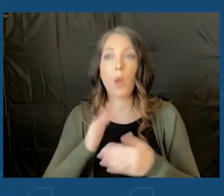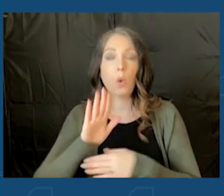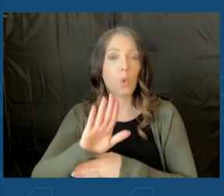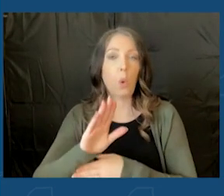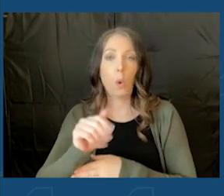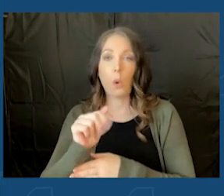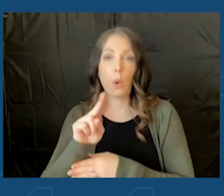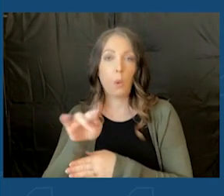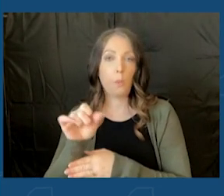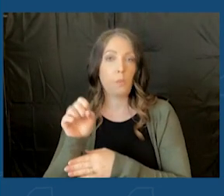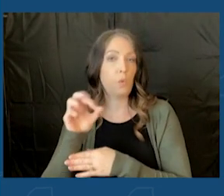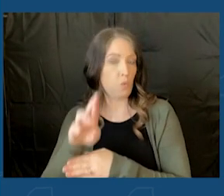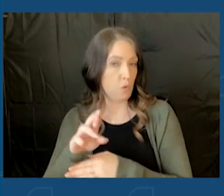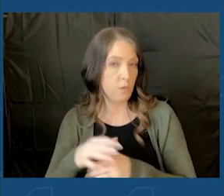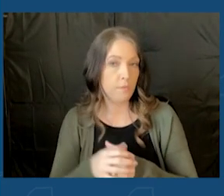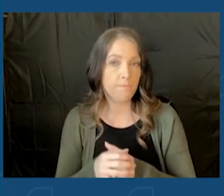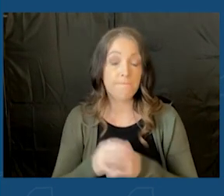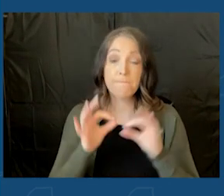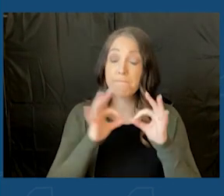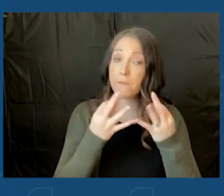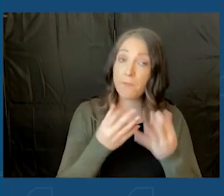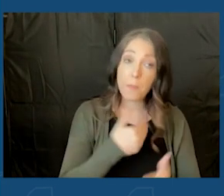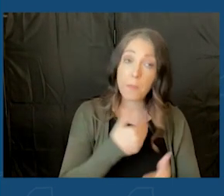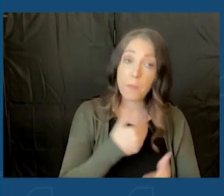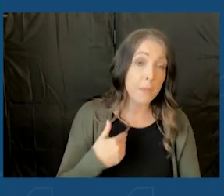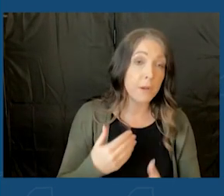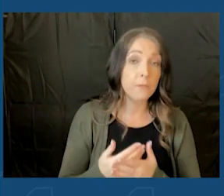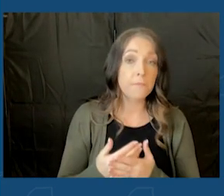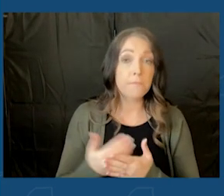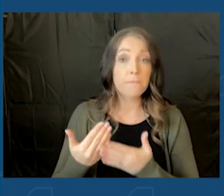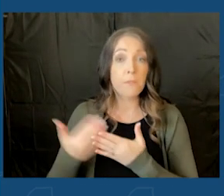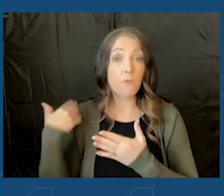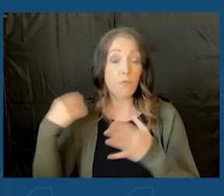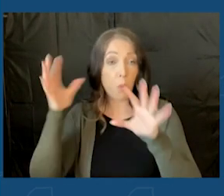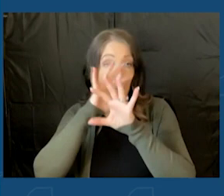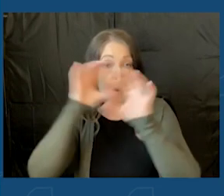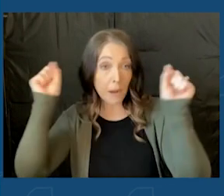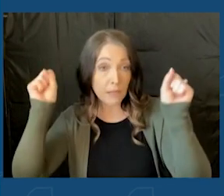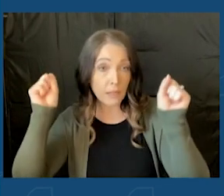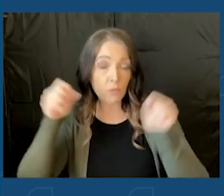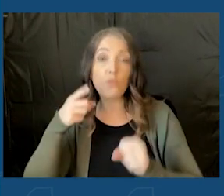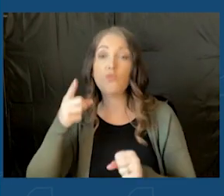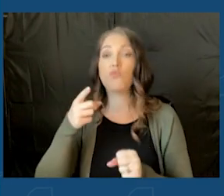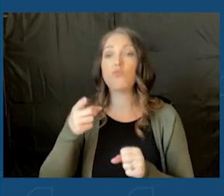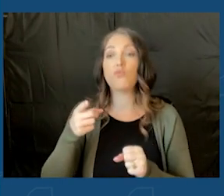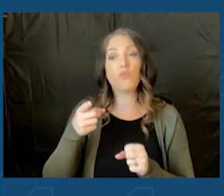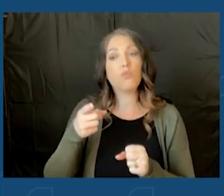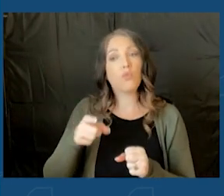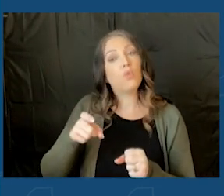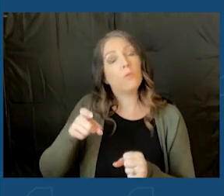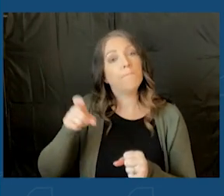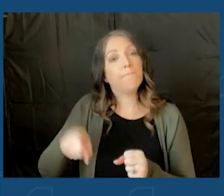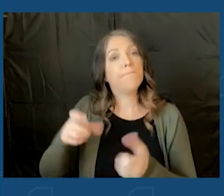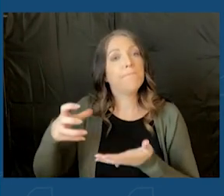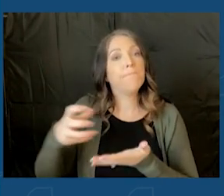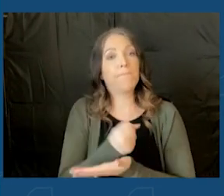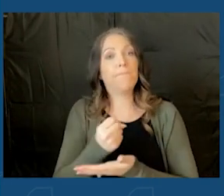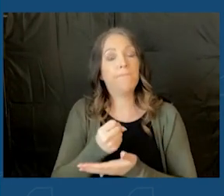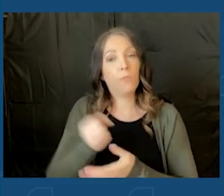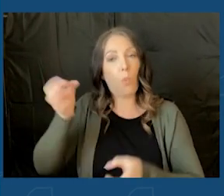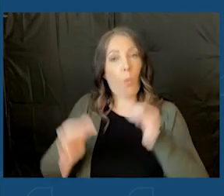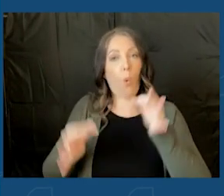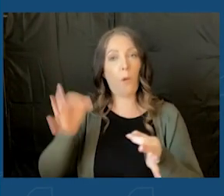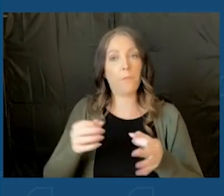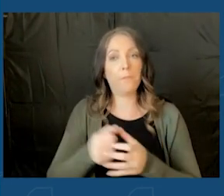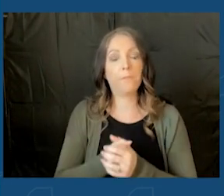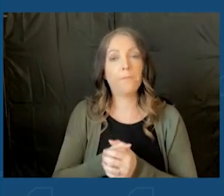are a family member or a former president, you deserve your day in court. The long road to this moment is one